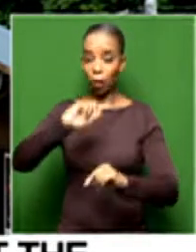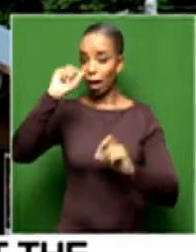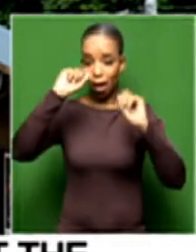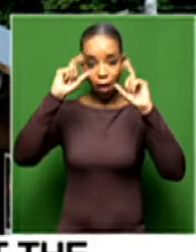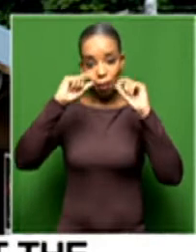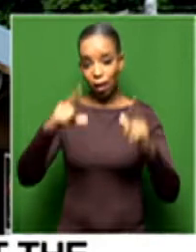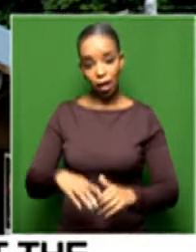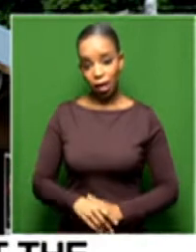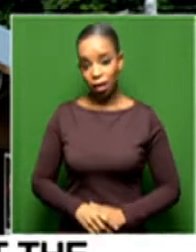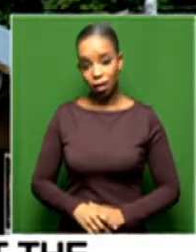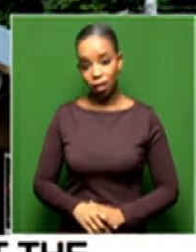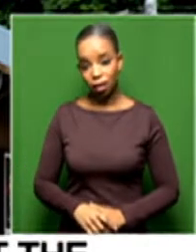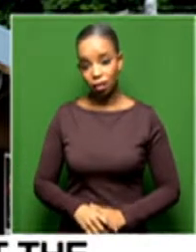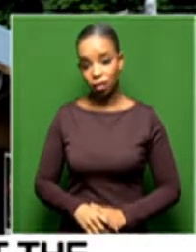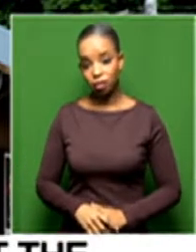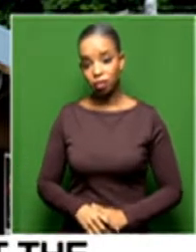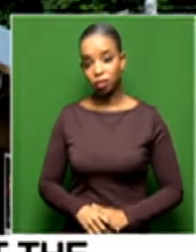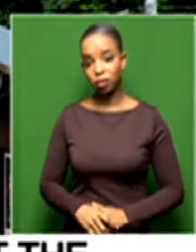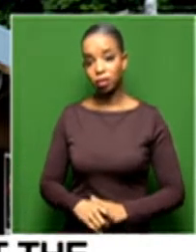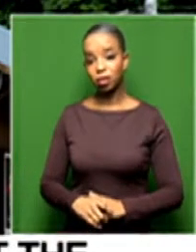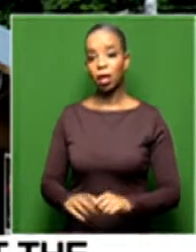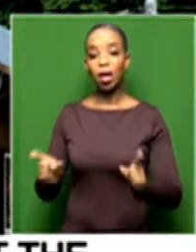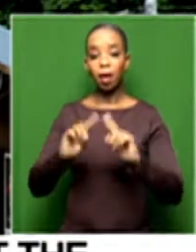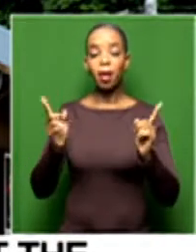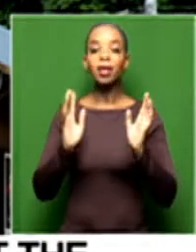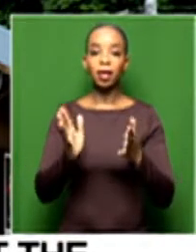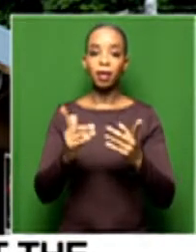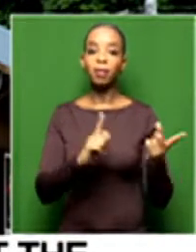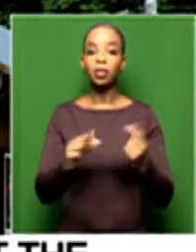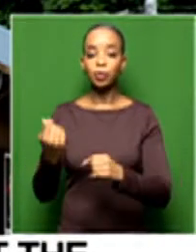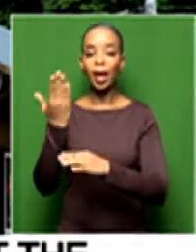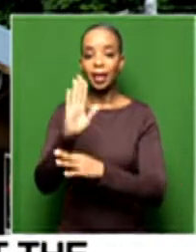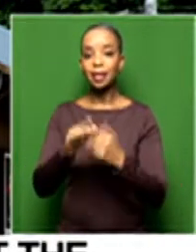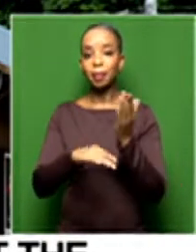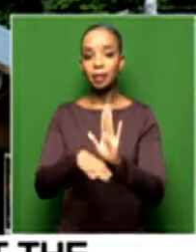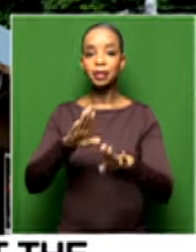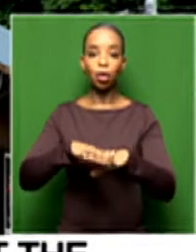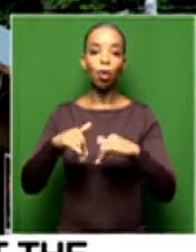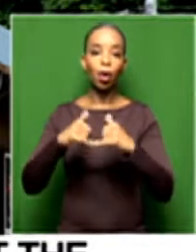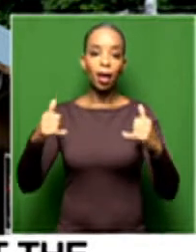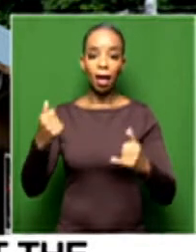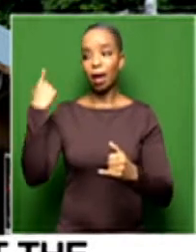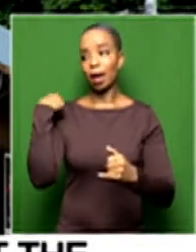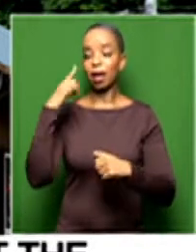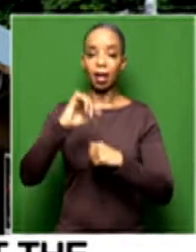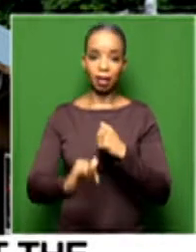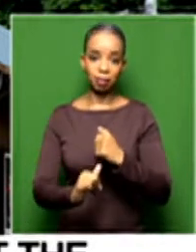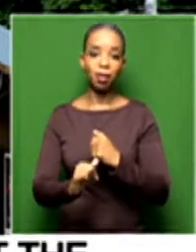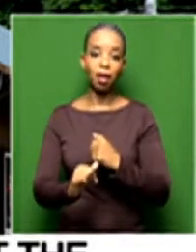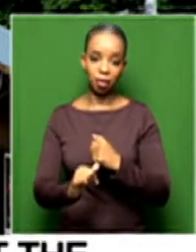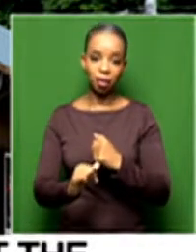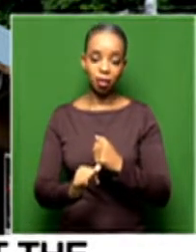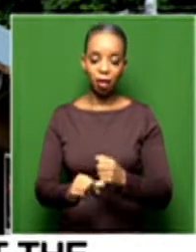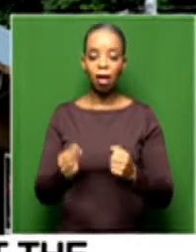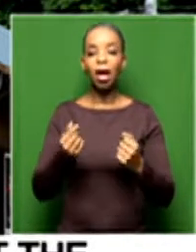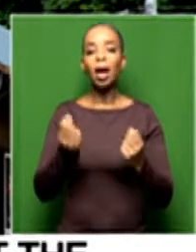But we have done an exhibition over the last month online, which has quite great